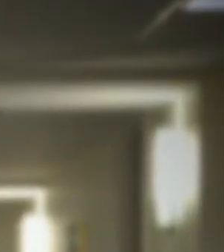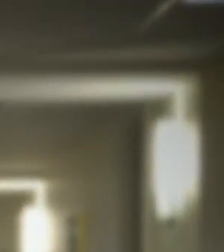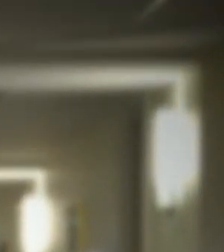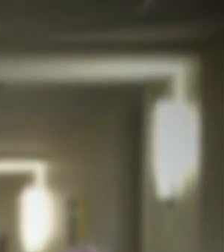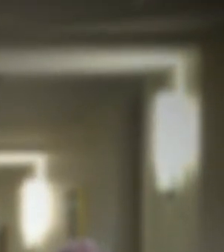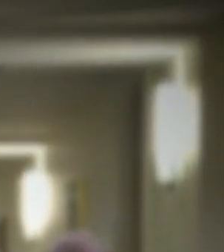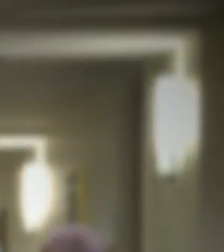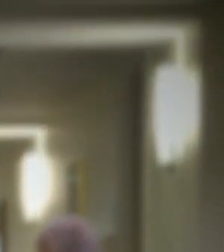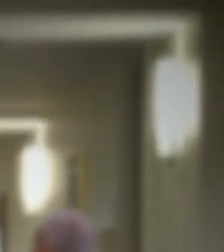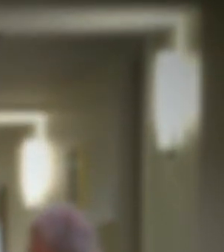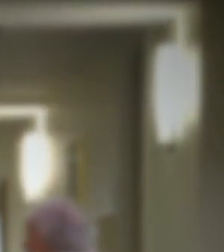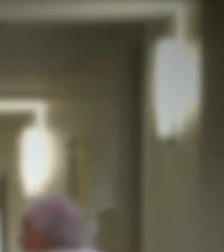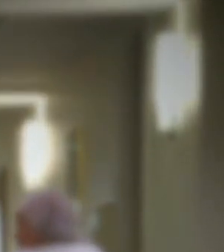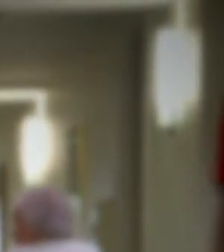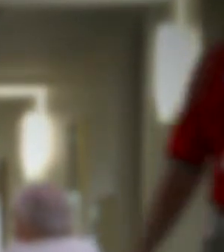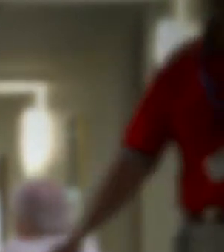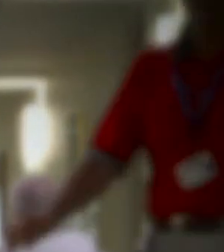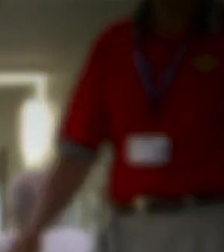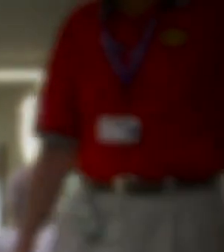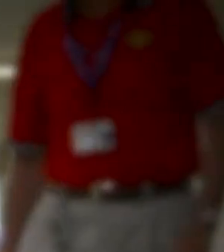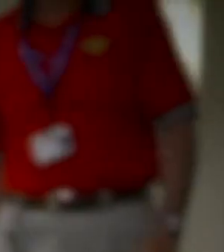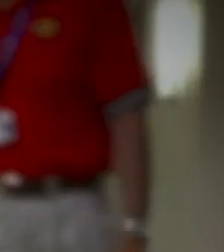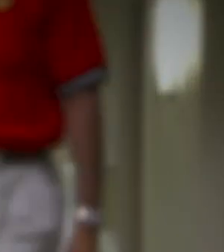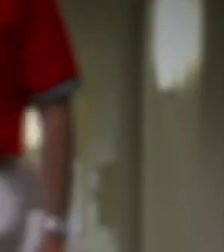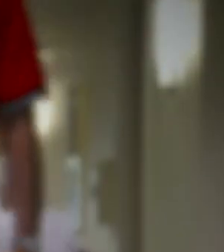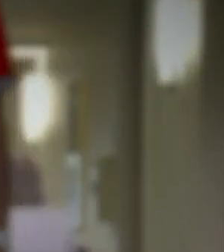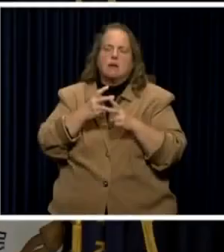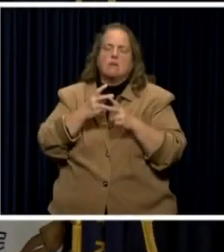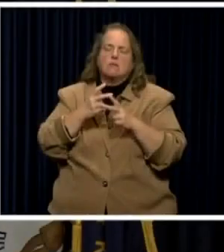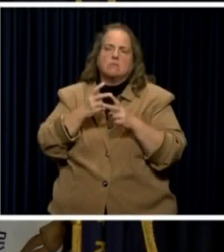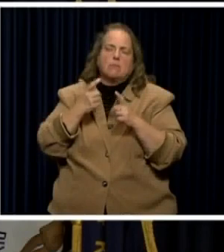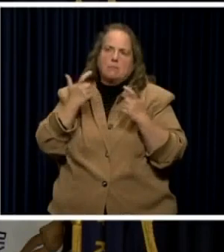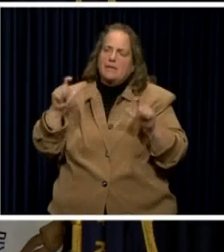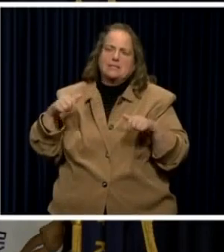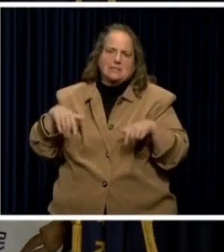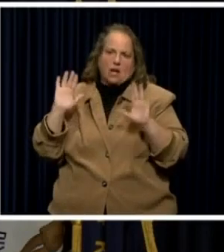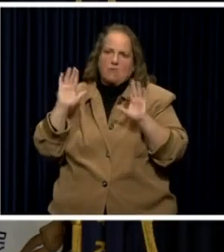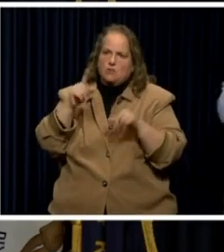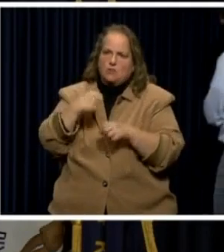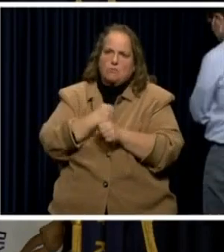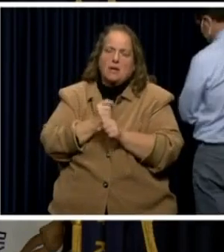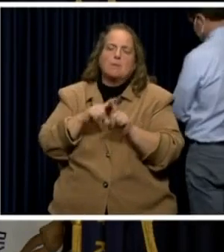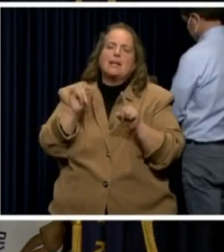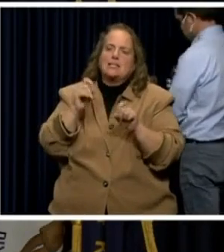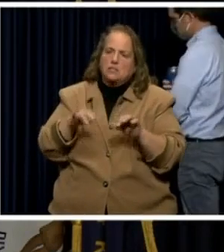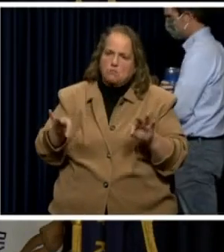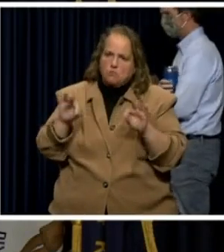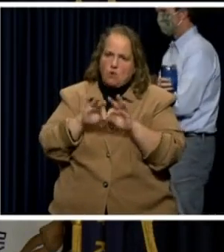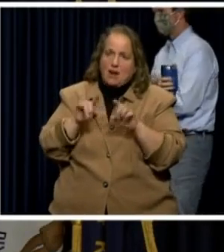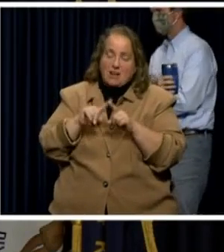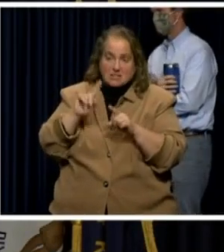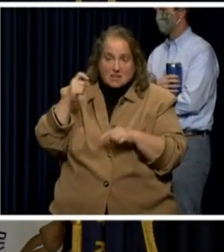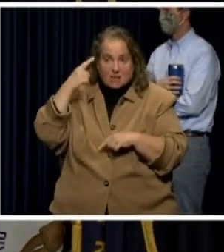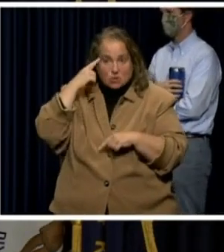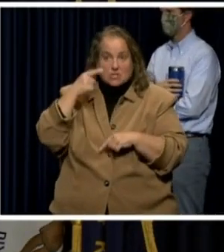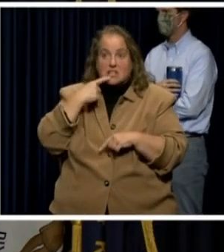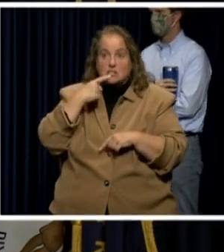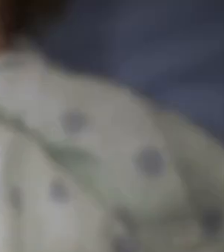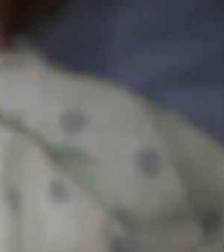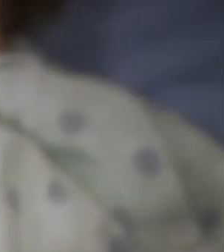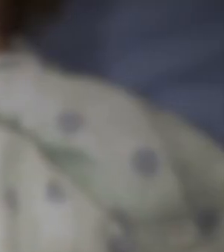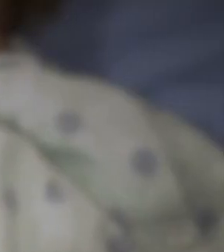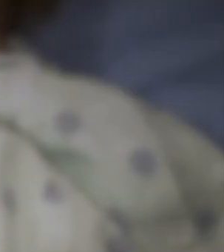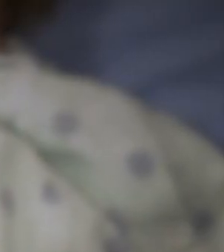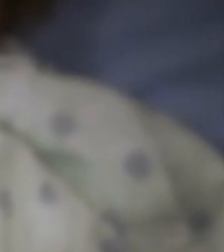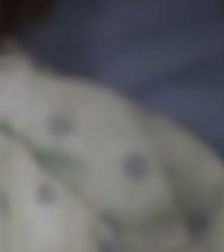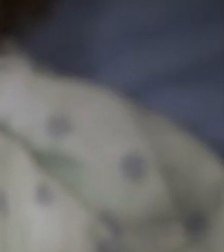ones. That's a very big sacrifice that you've made, but it's important sacrifice. And as the governor says, you have saved lives.